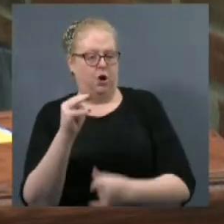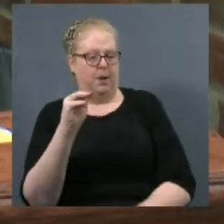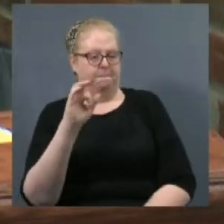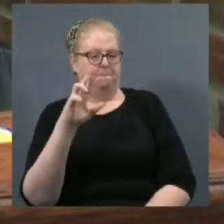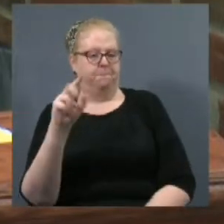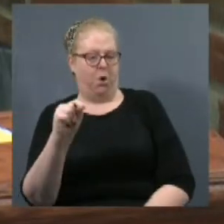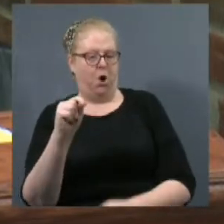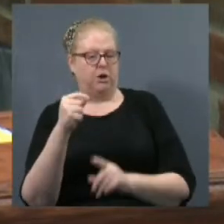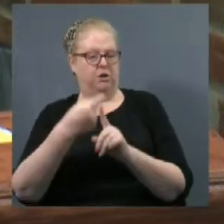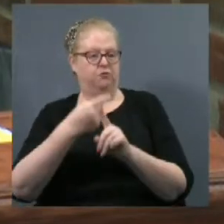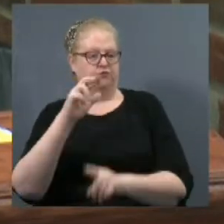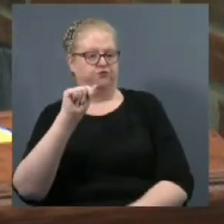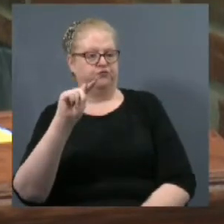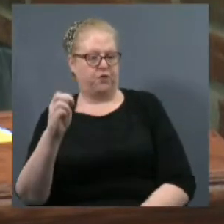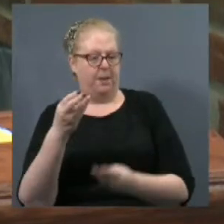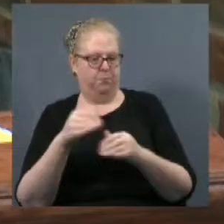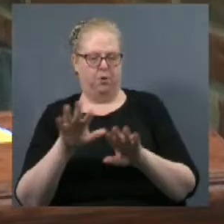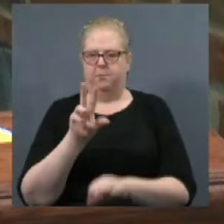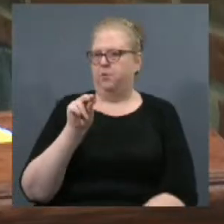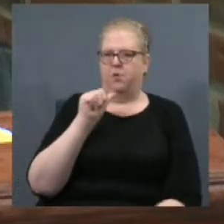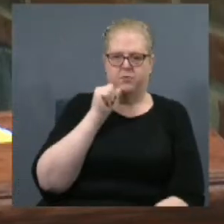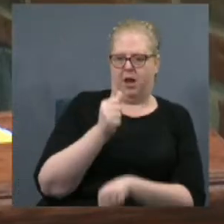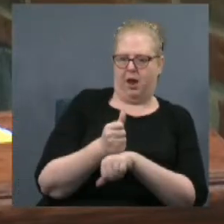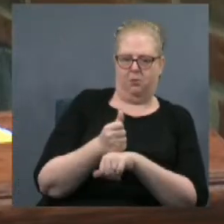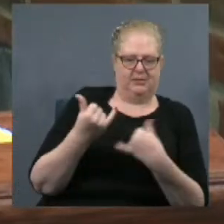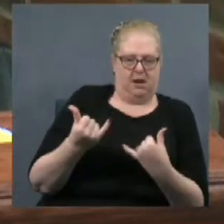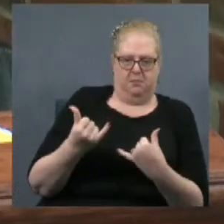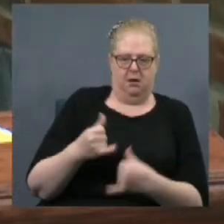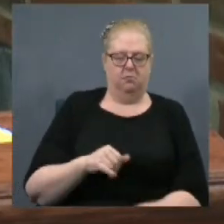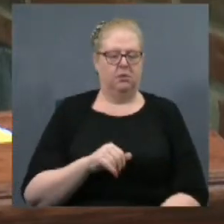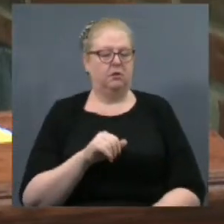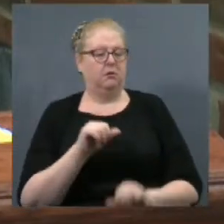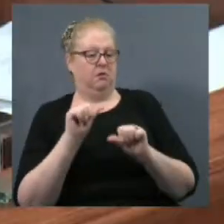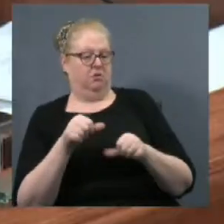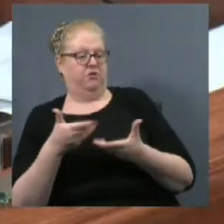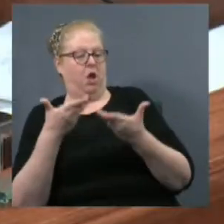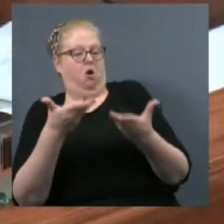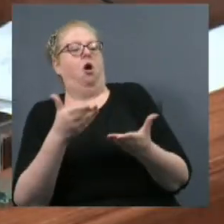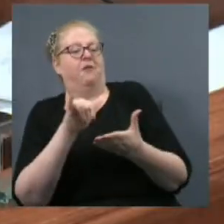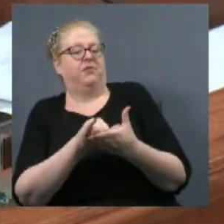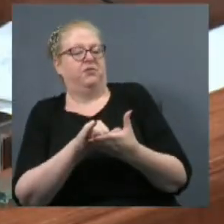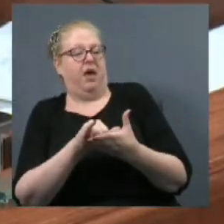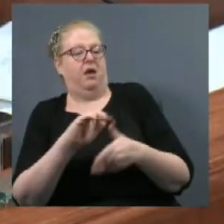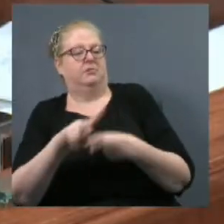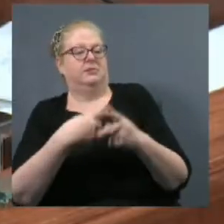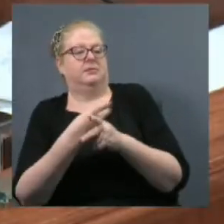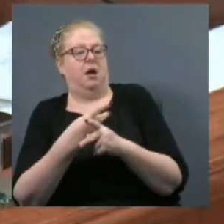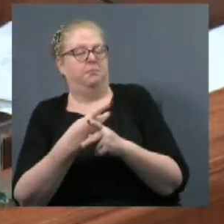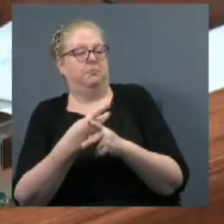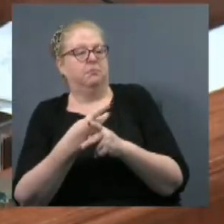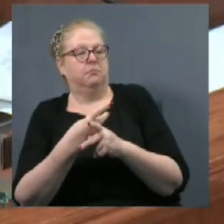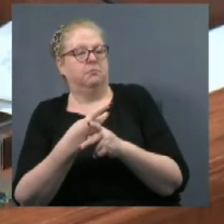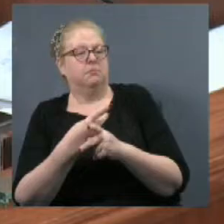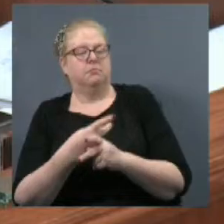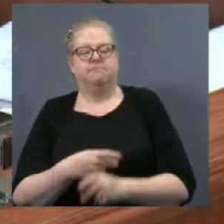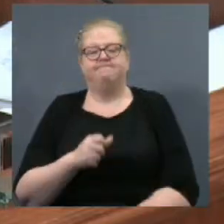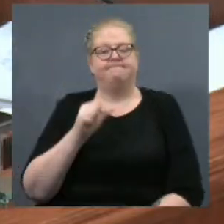no. Is there any way of altering that setup? Not that I know of.